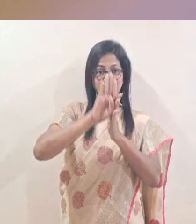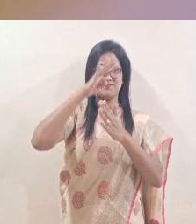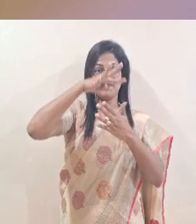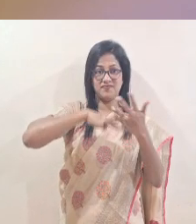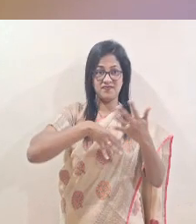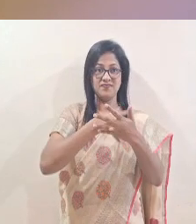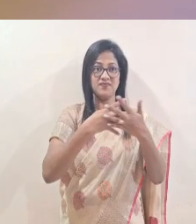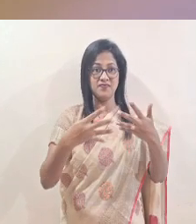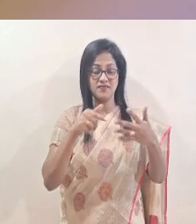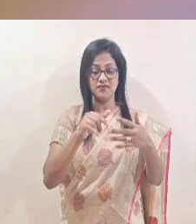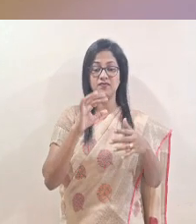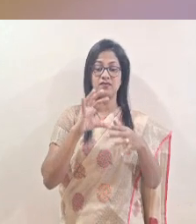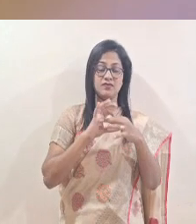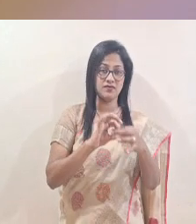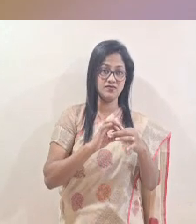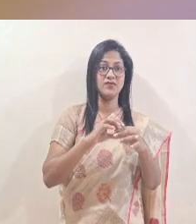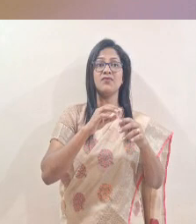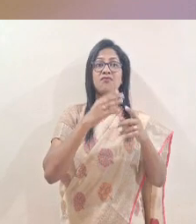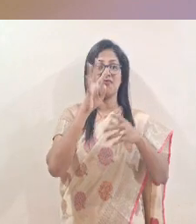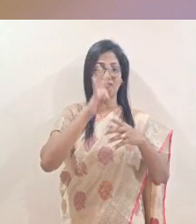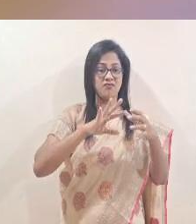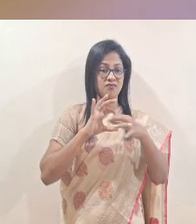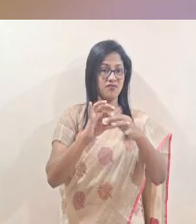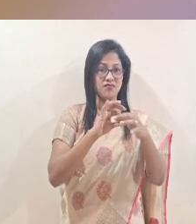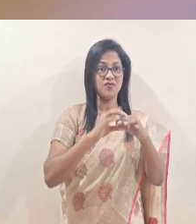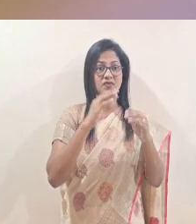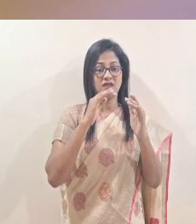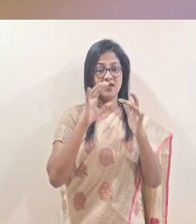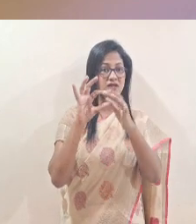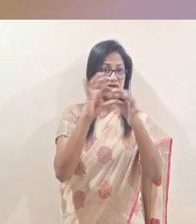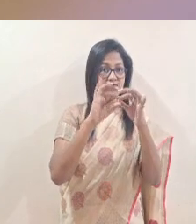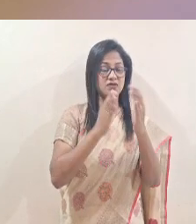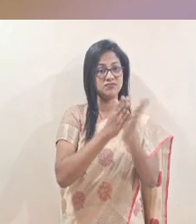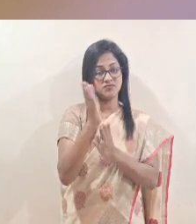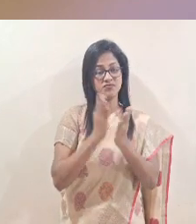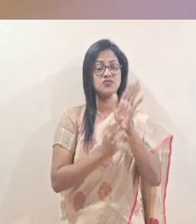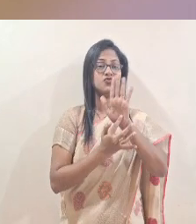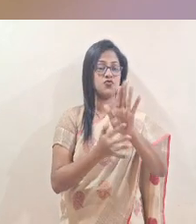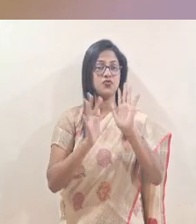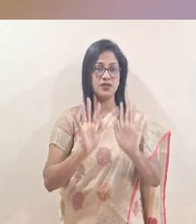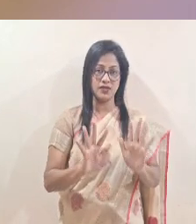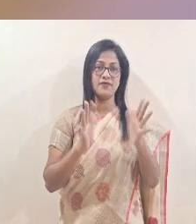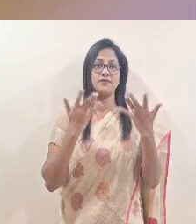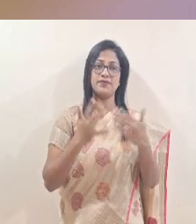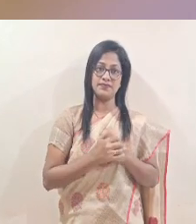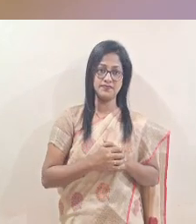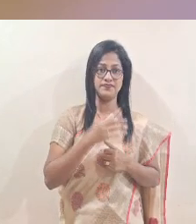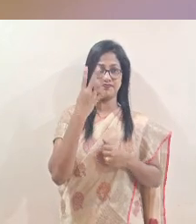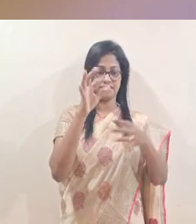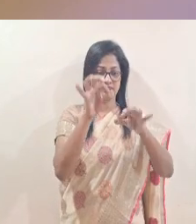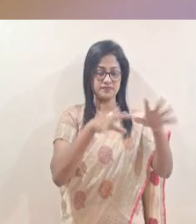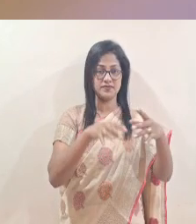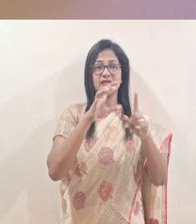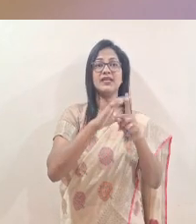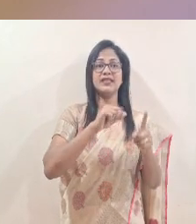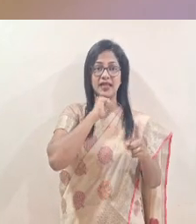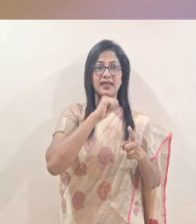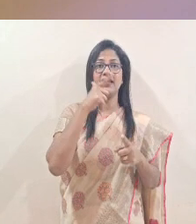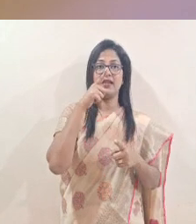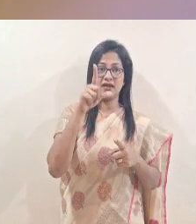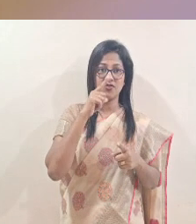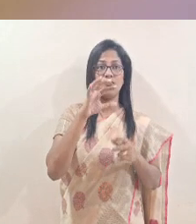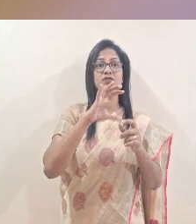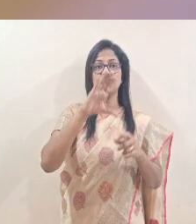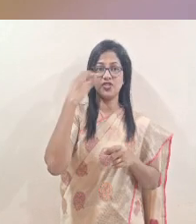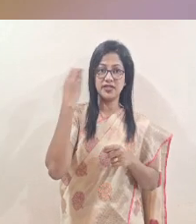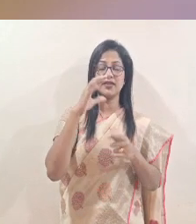can determine the connectivity index range for each road network pattern or not. So these are the 4 cities, Delhi, Lucknow, Chandigarh and